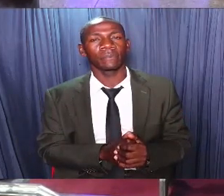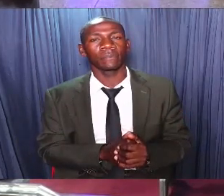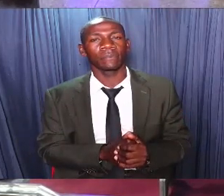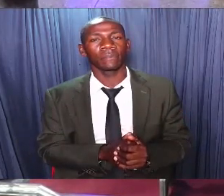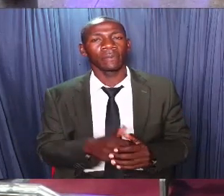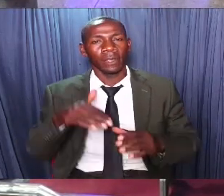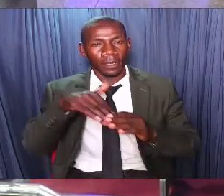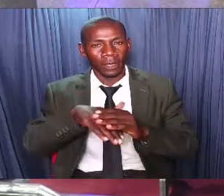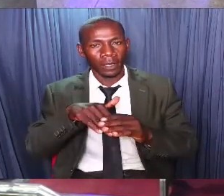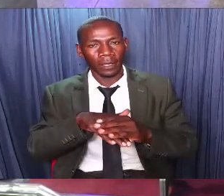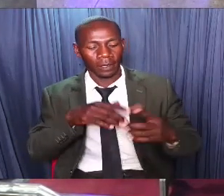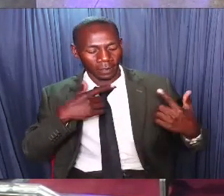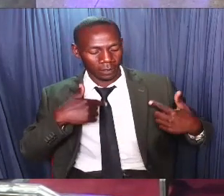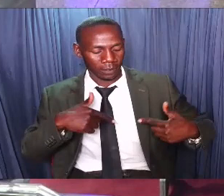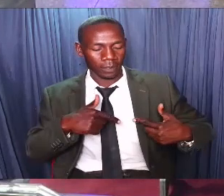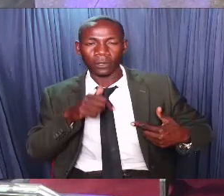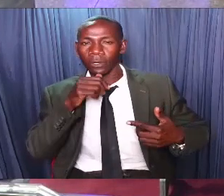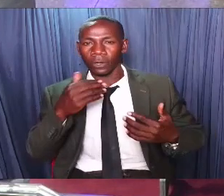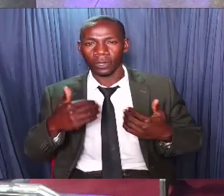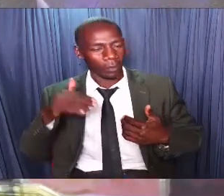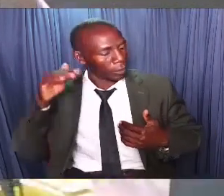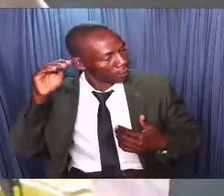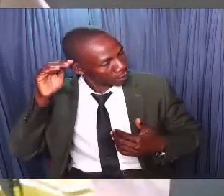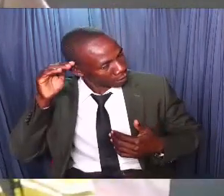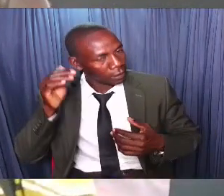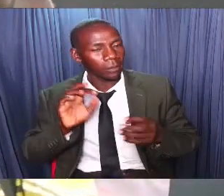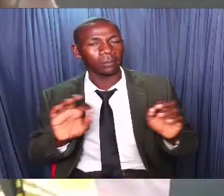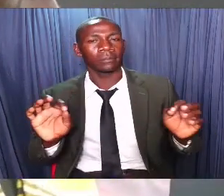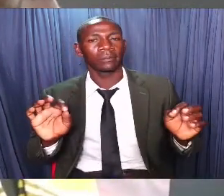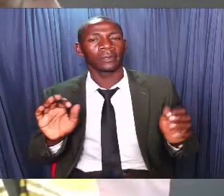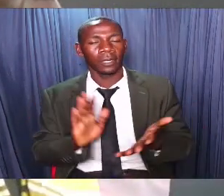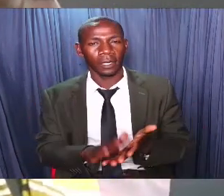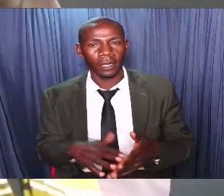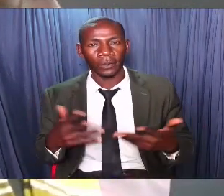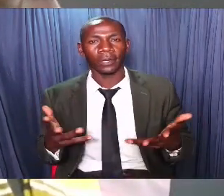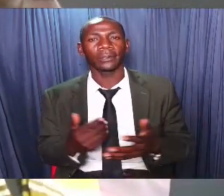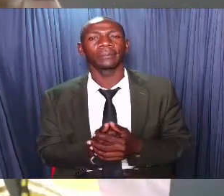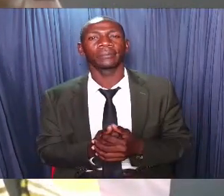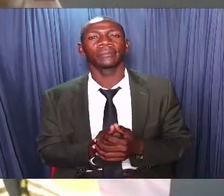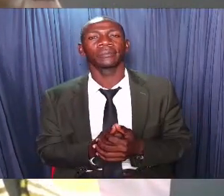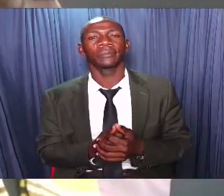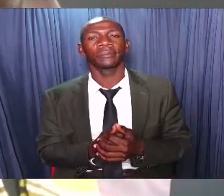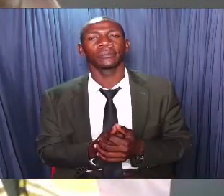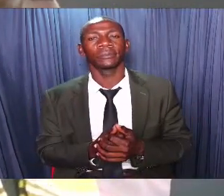Hapa nani hapa? In you. Unakutii. You don't obey. Hallelujah. Hallelujah.